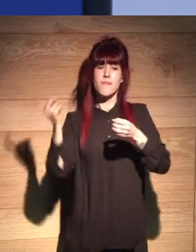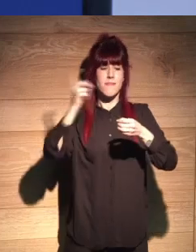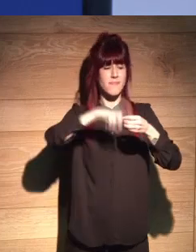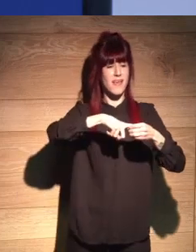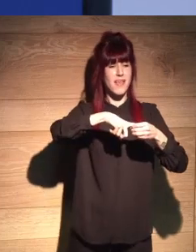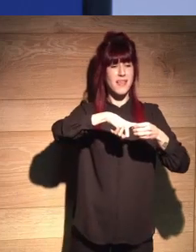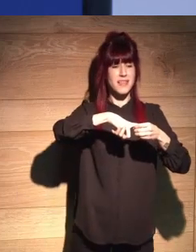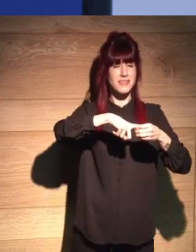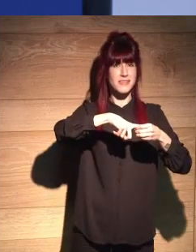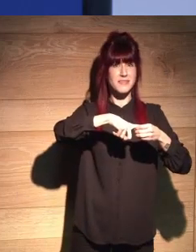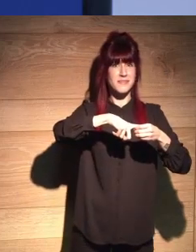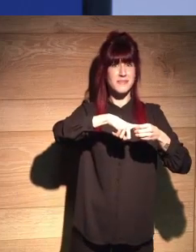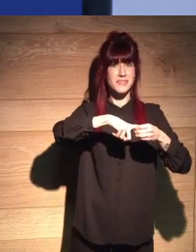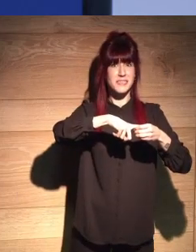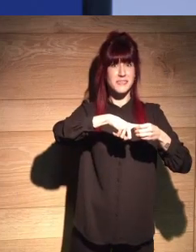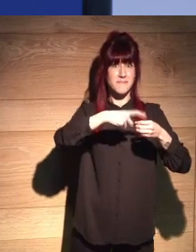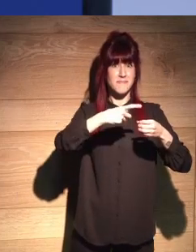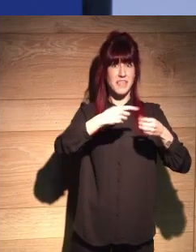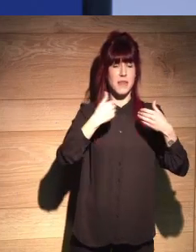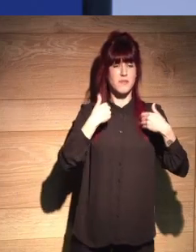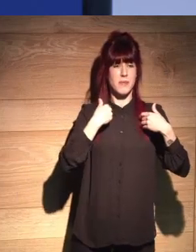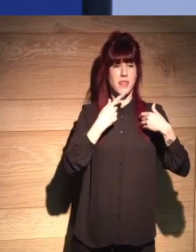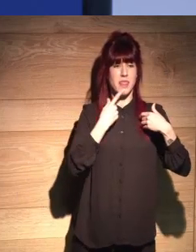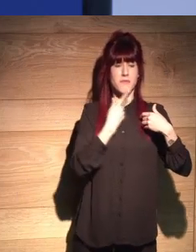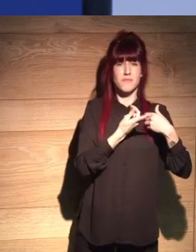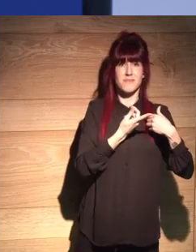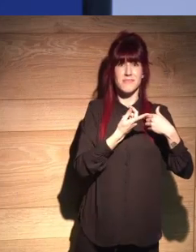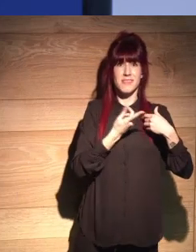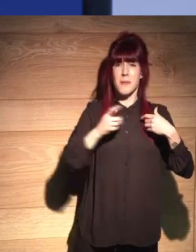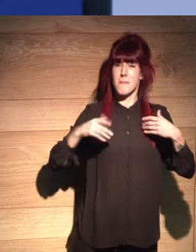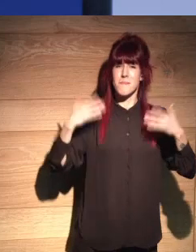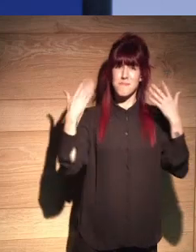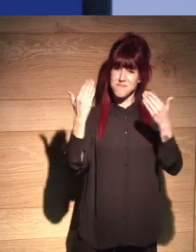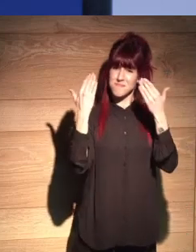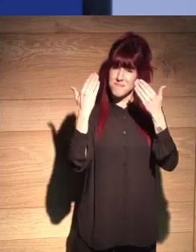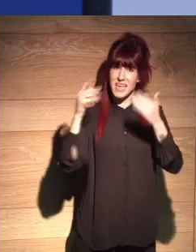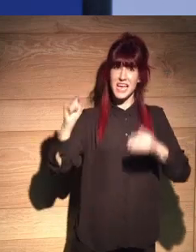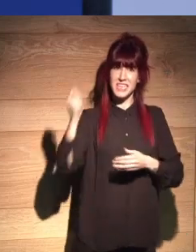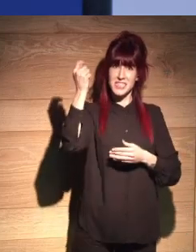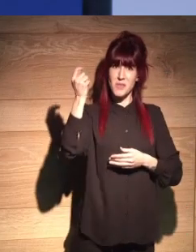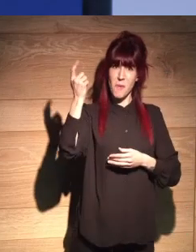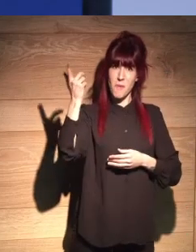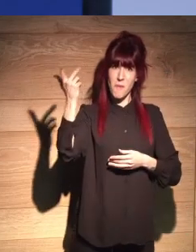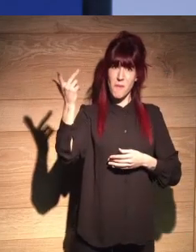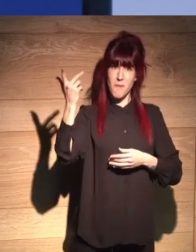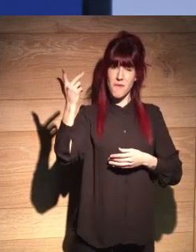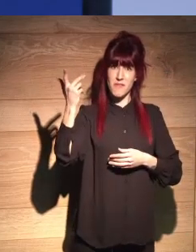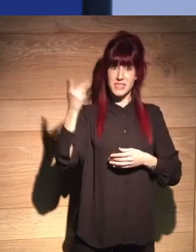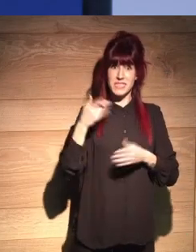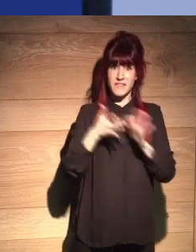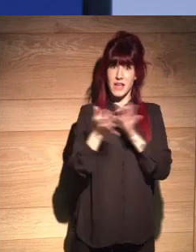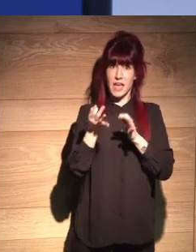build communication, and we celebrate success and amplifying things that are really